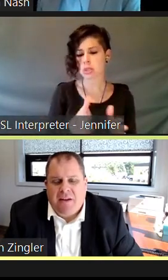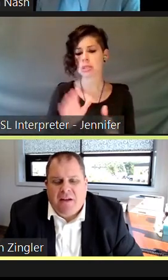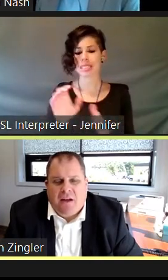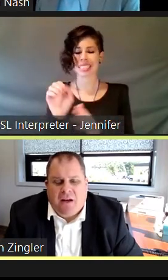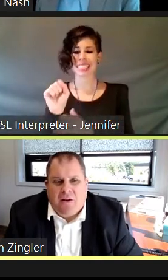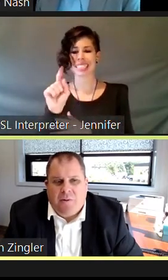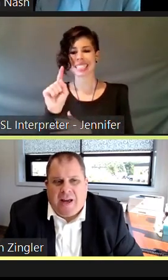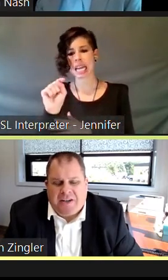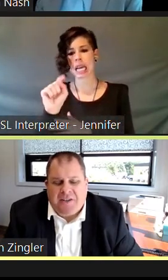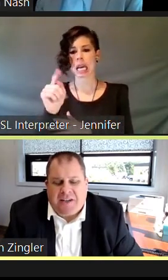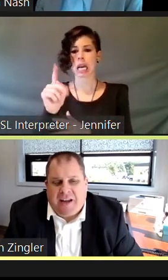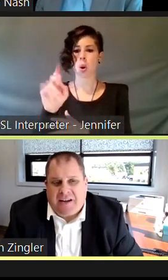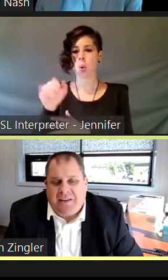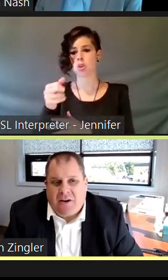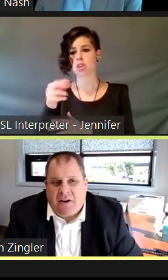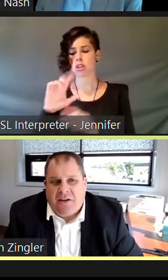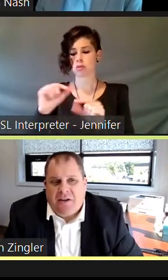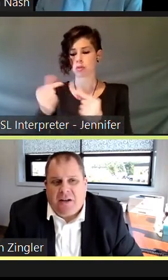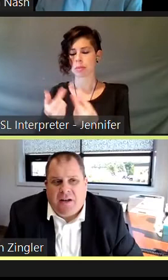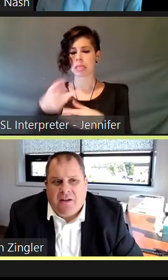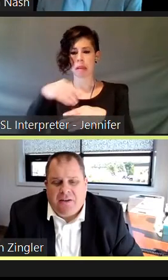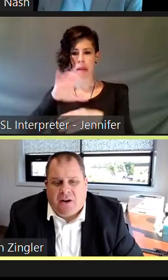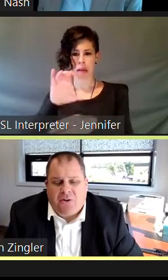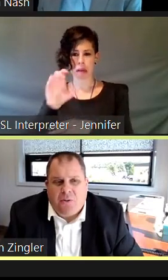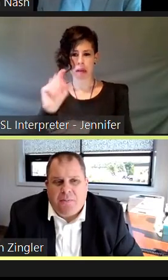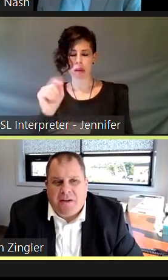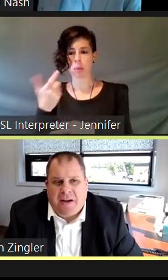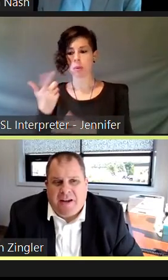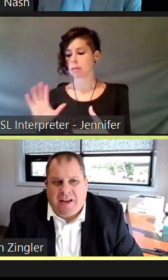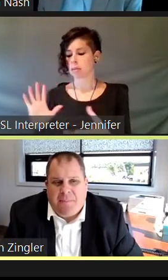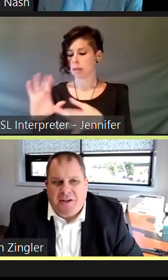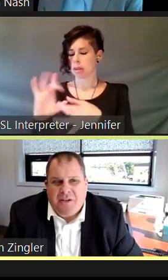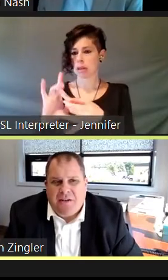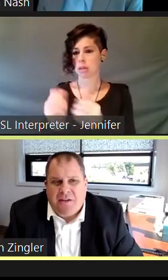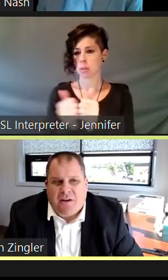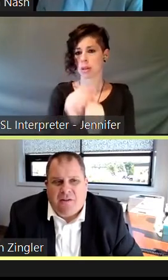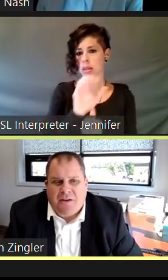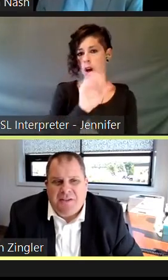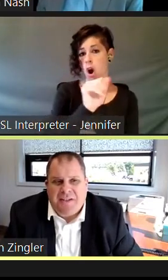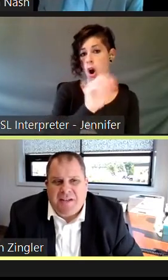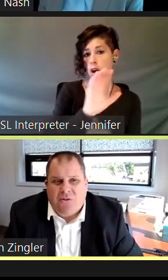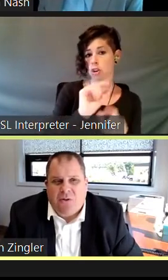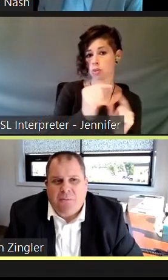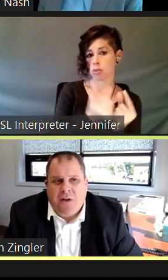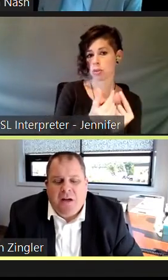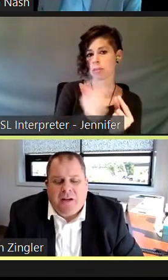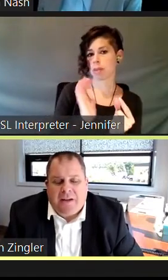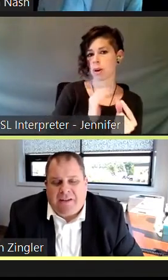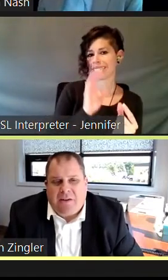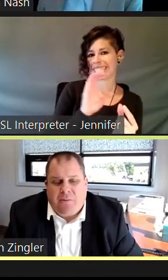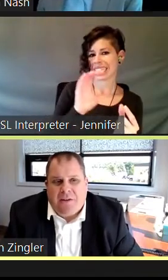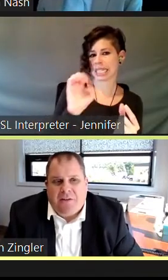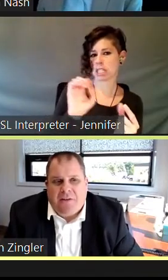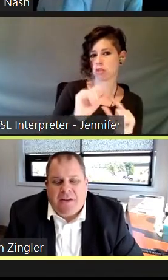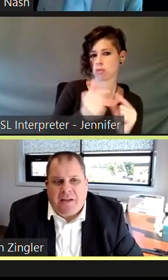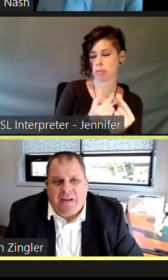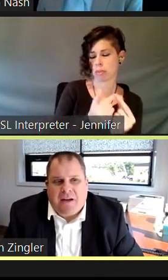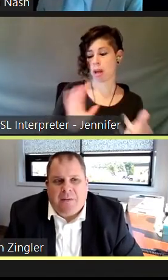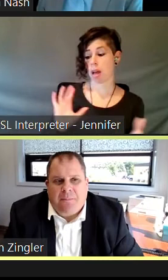And we actually connected the ARC group in Connecticut. I mentioned our CCE group connected